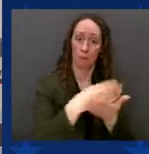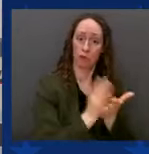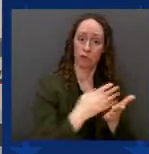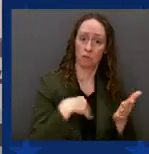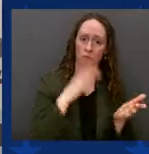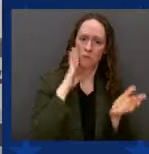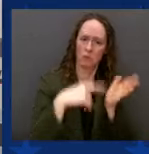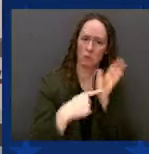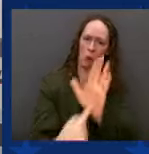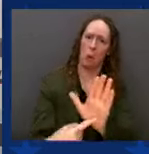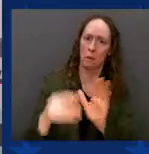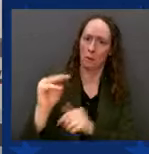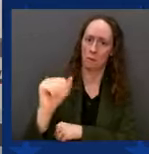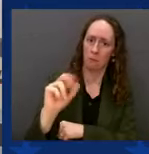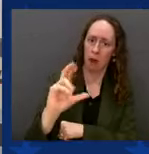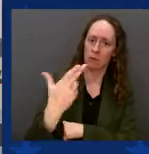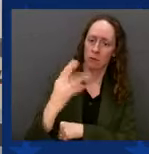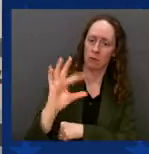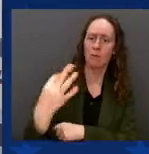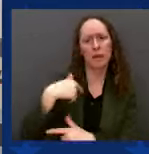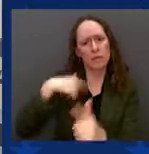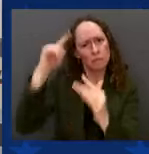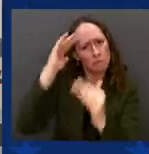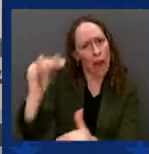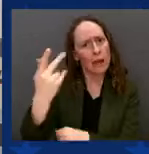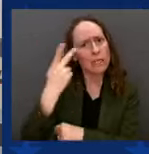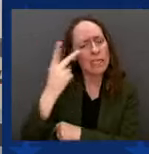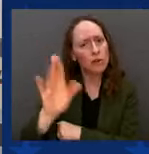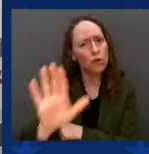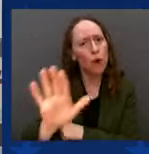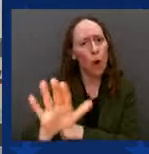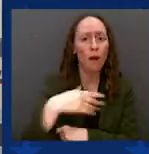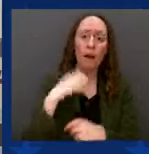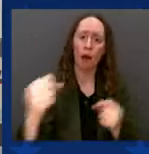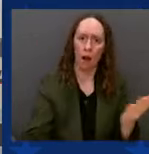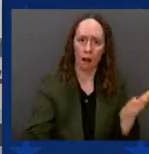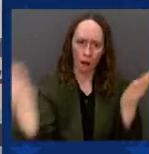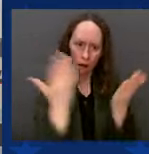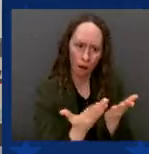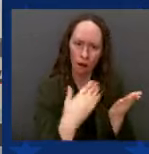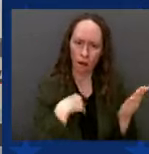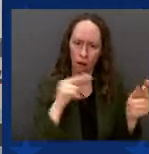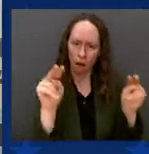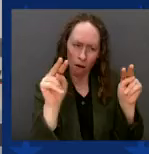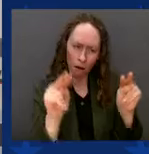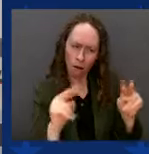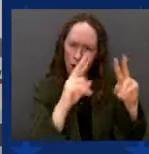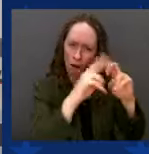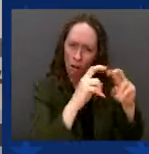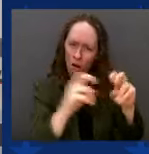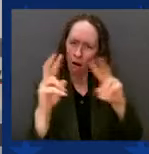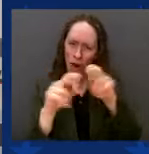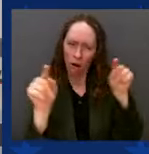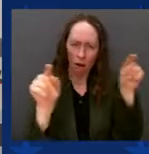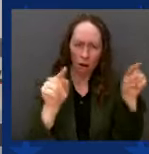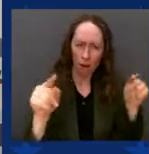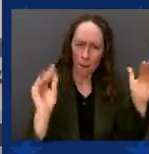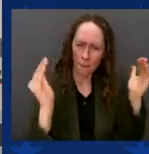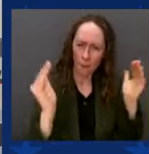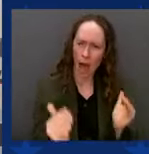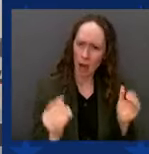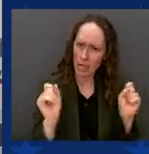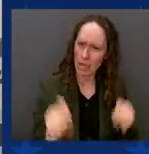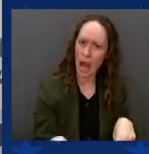can agree on and what we disagree on, and then fight it out in the Congress. So I want to make it clear, I'm ready to meet with the Speaker